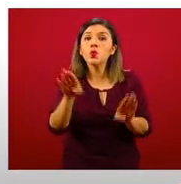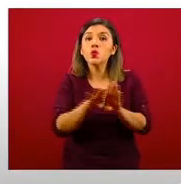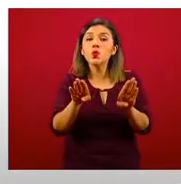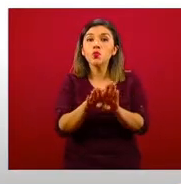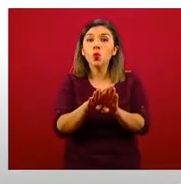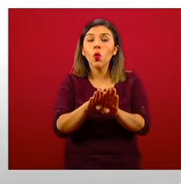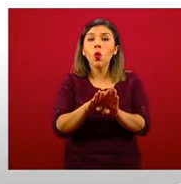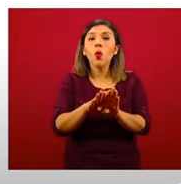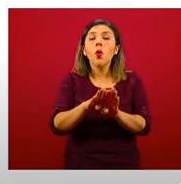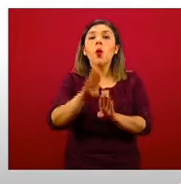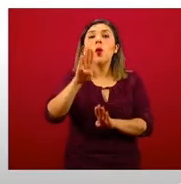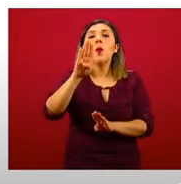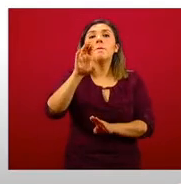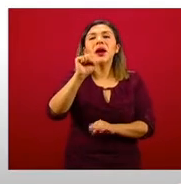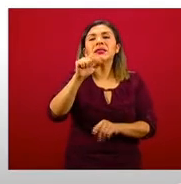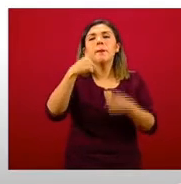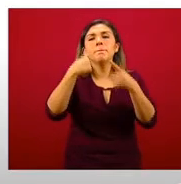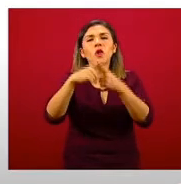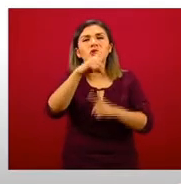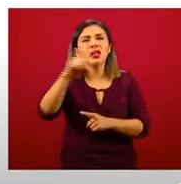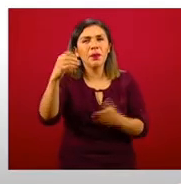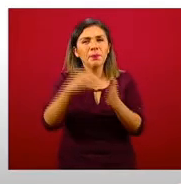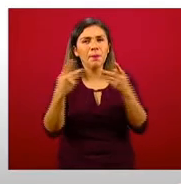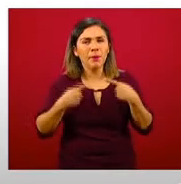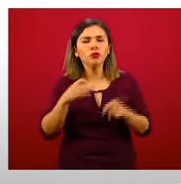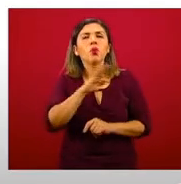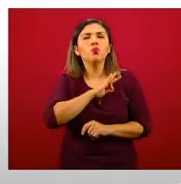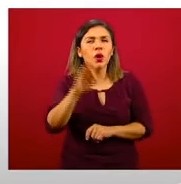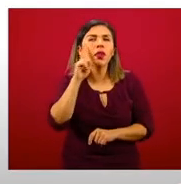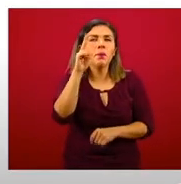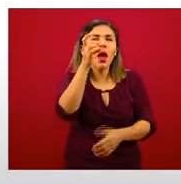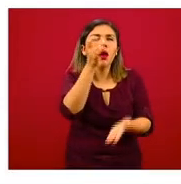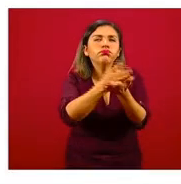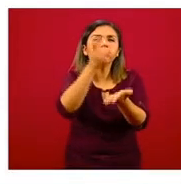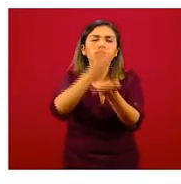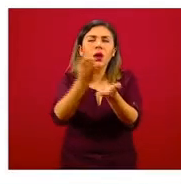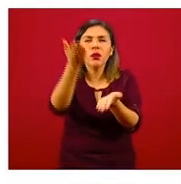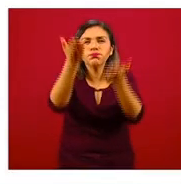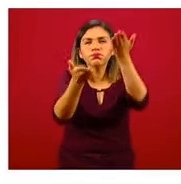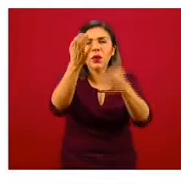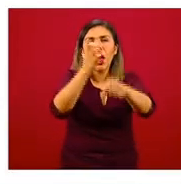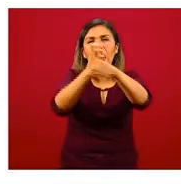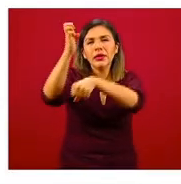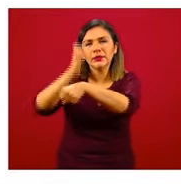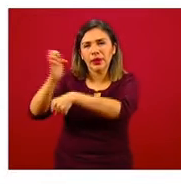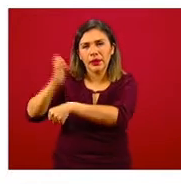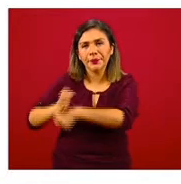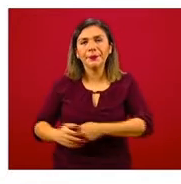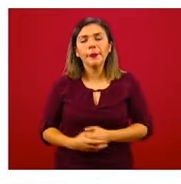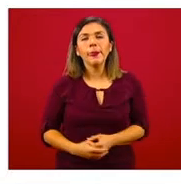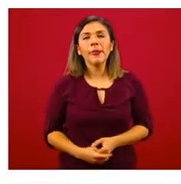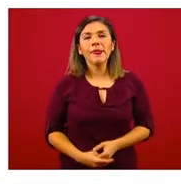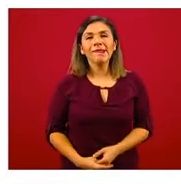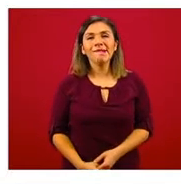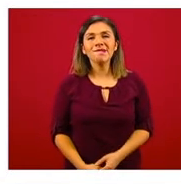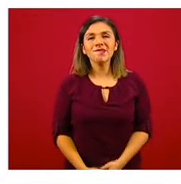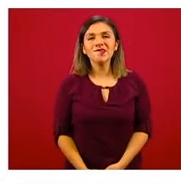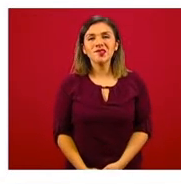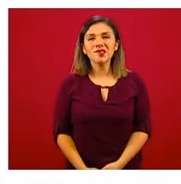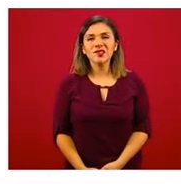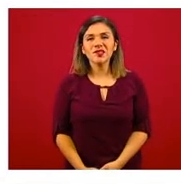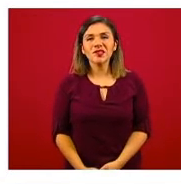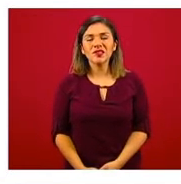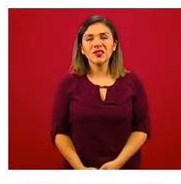similar numbers. If we are to take a look at this based on the population, is that we can compare the different